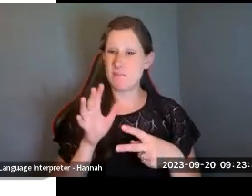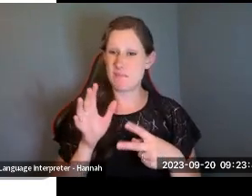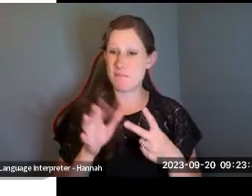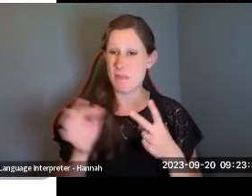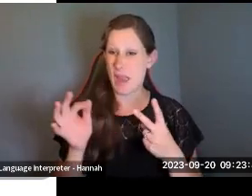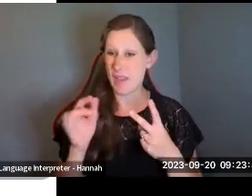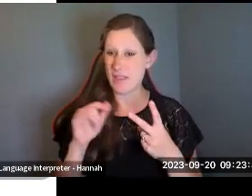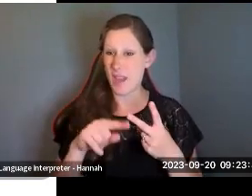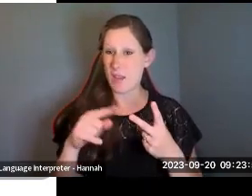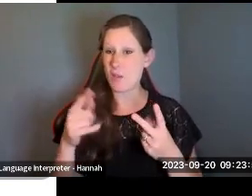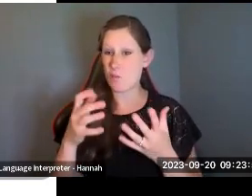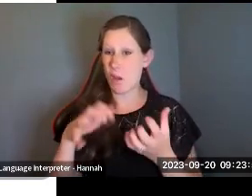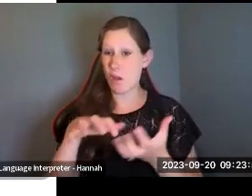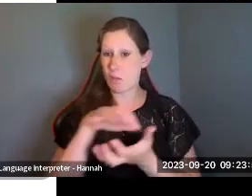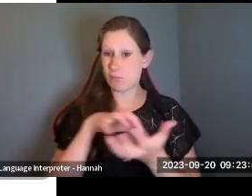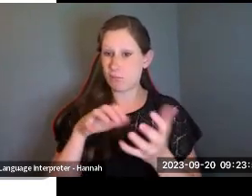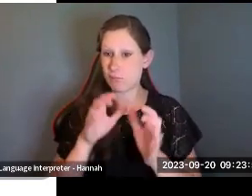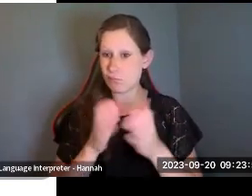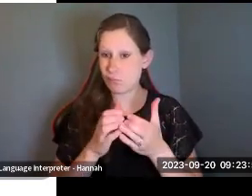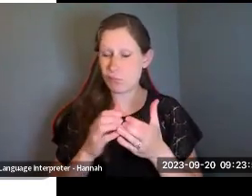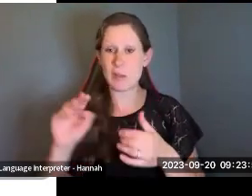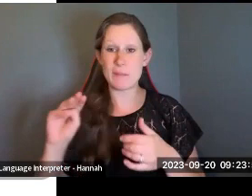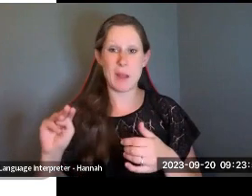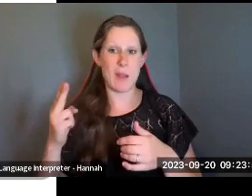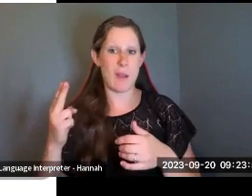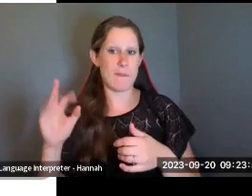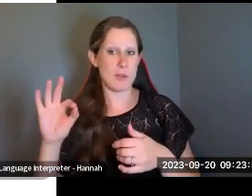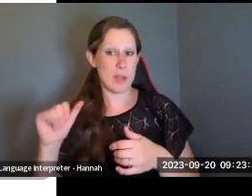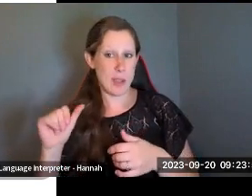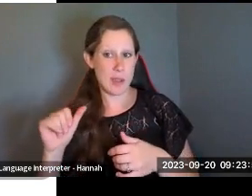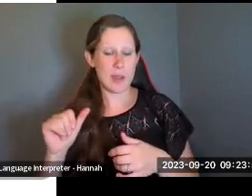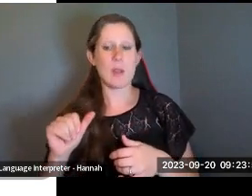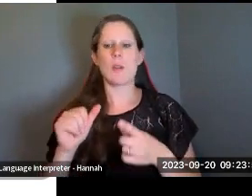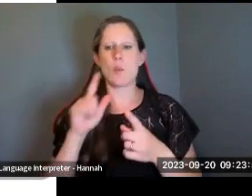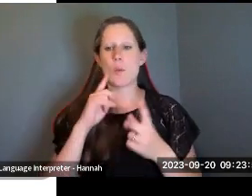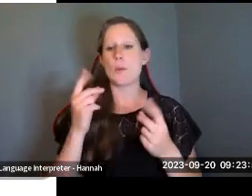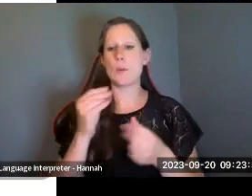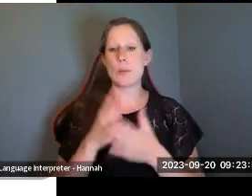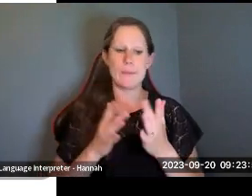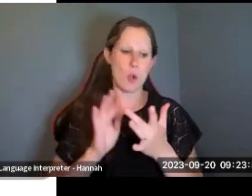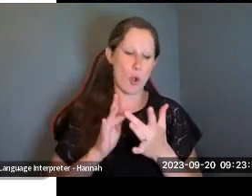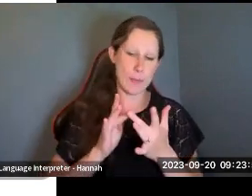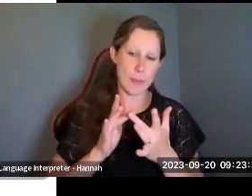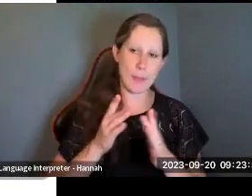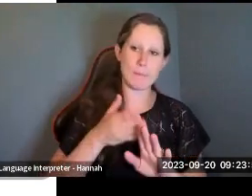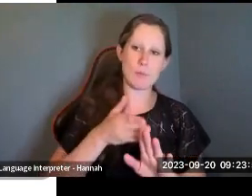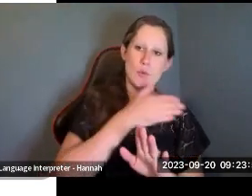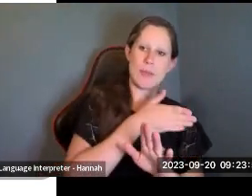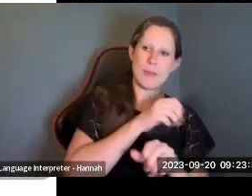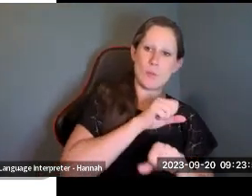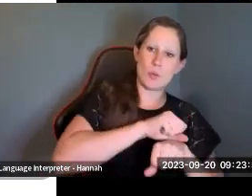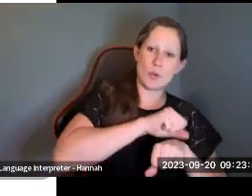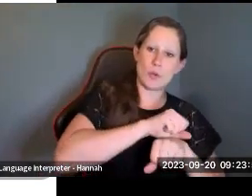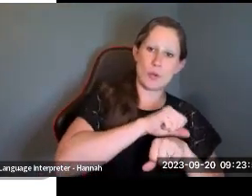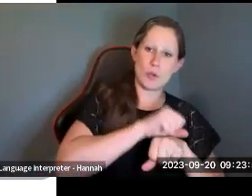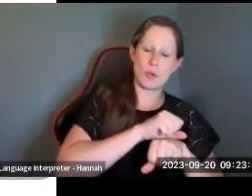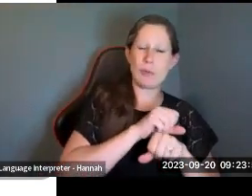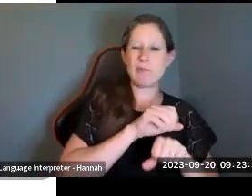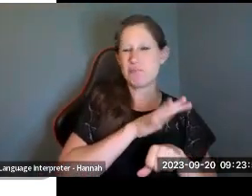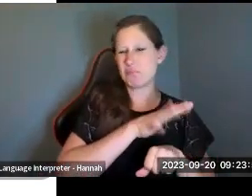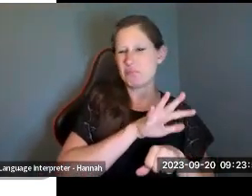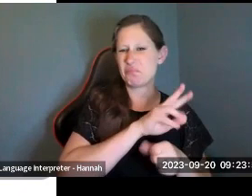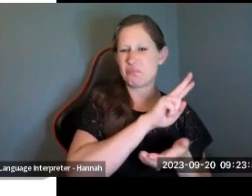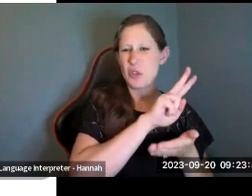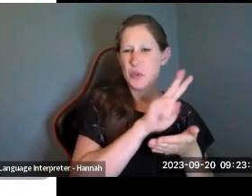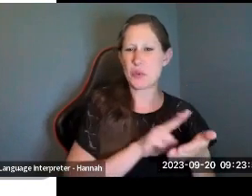a blended course of mental health first aid, you'll do some online pre-work. You'll do about 2 hours of